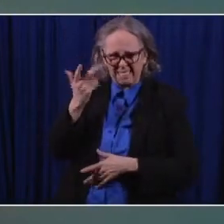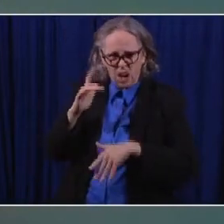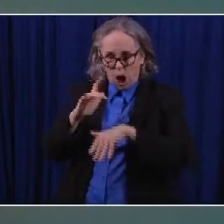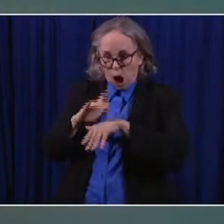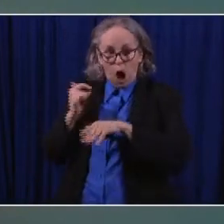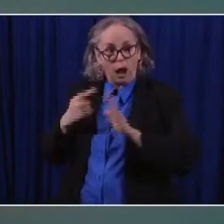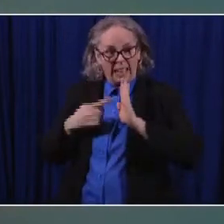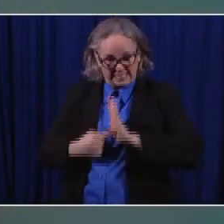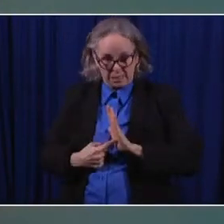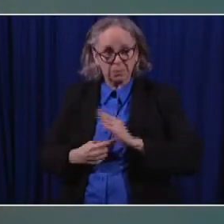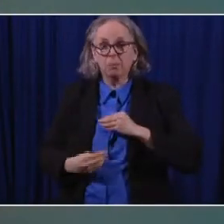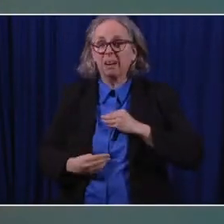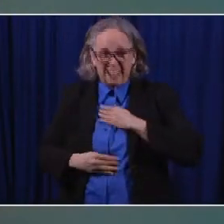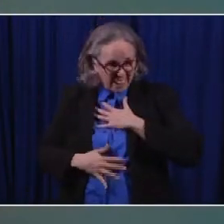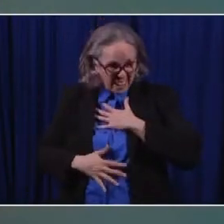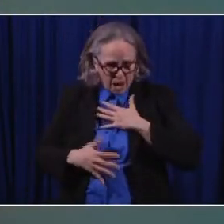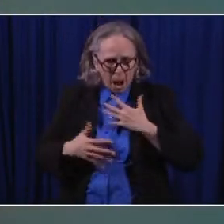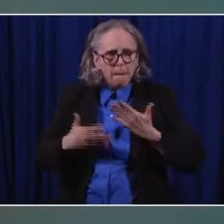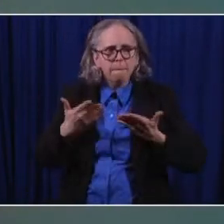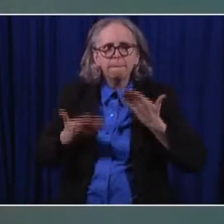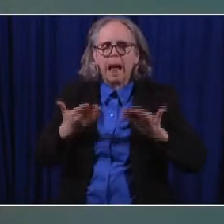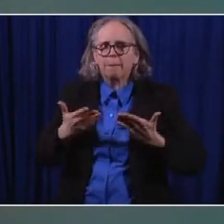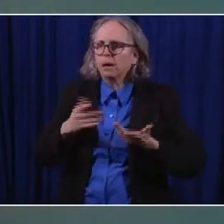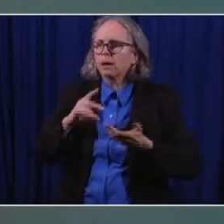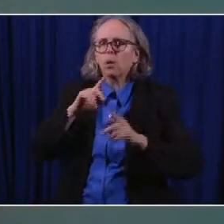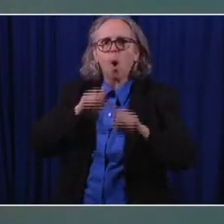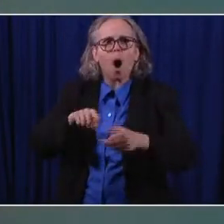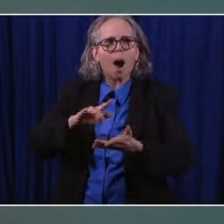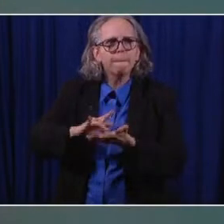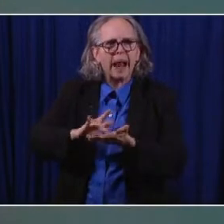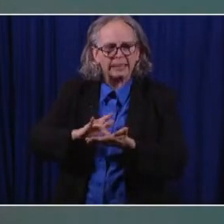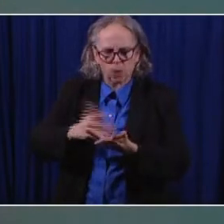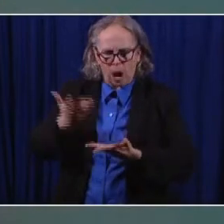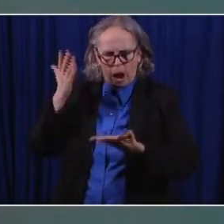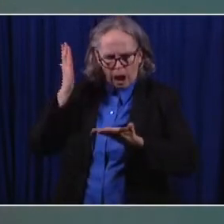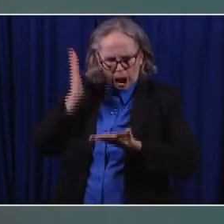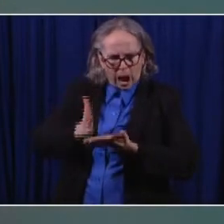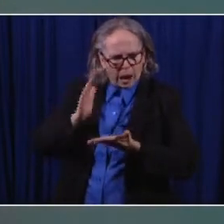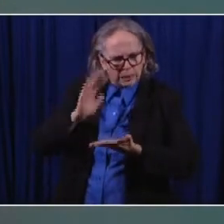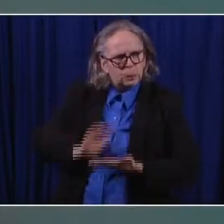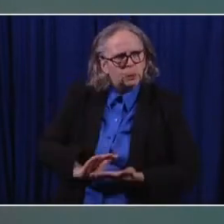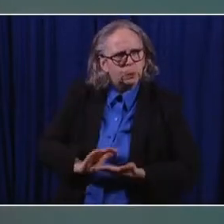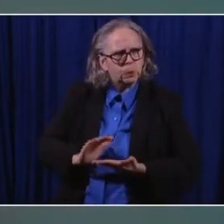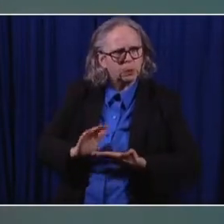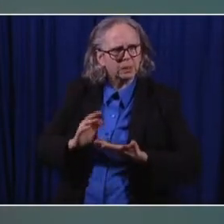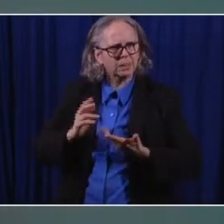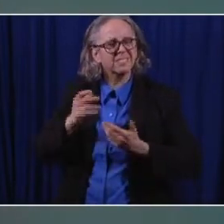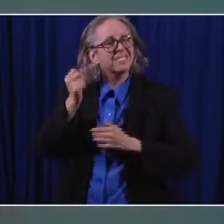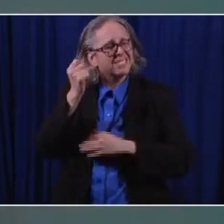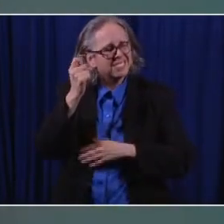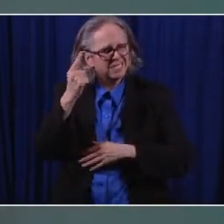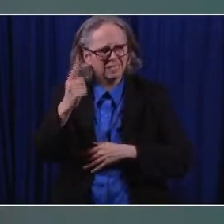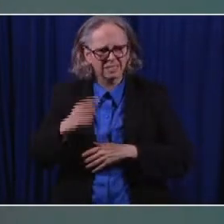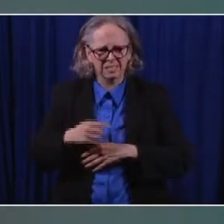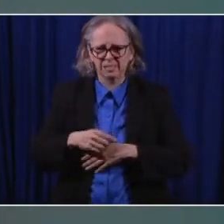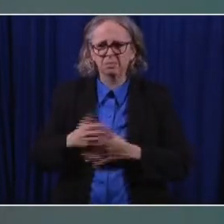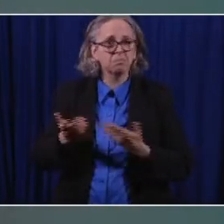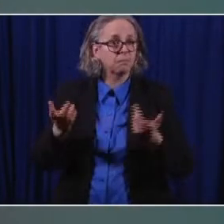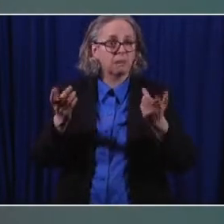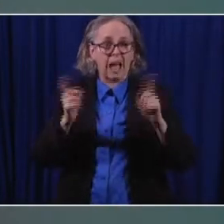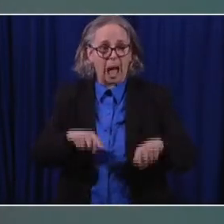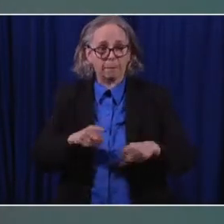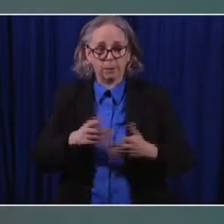you get better. If you do get tested for COVID-19, it's important to know what that result means, though. I think we've